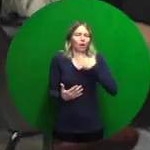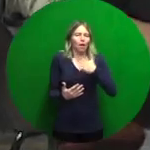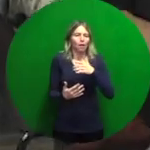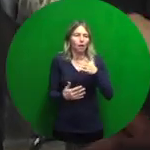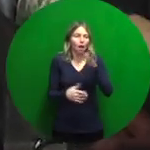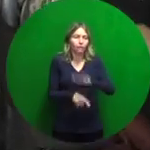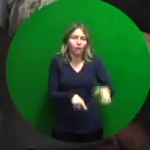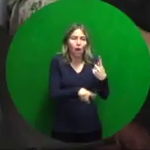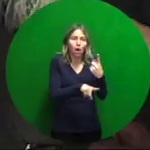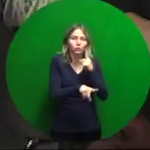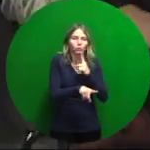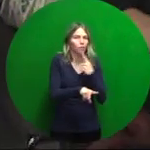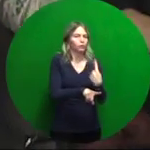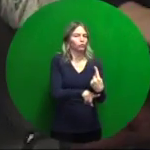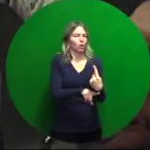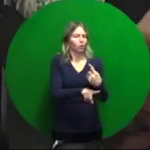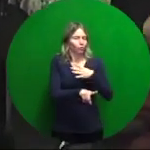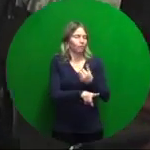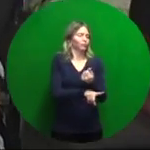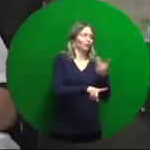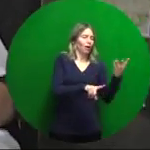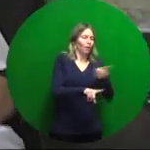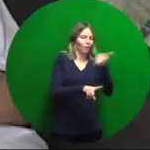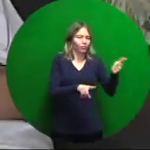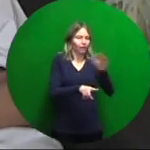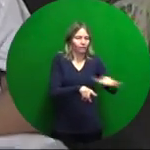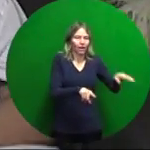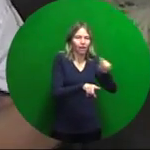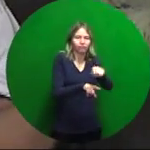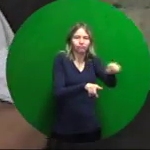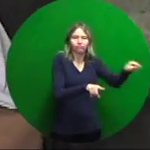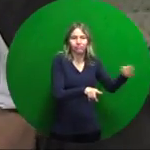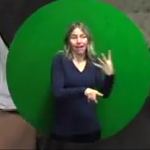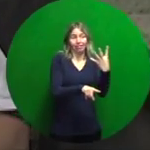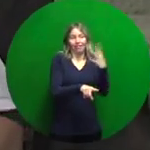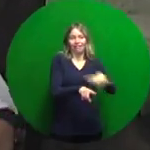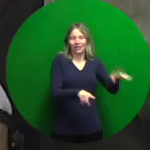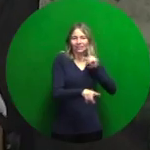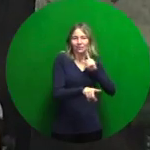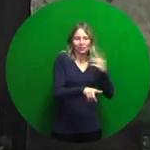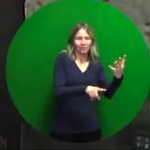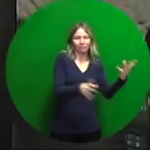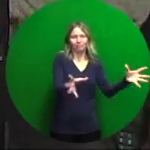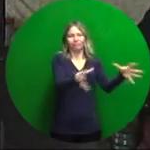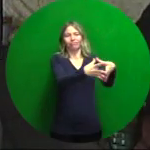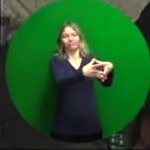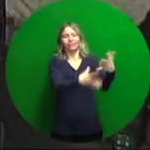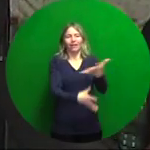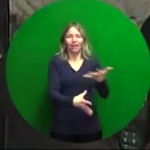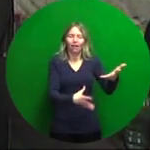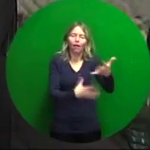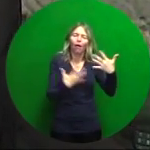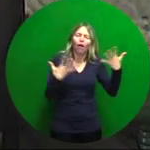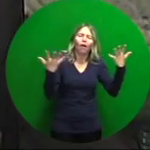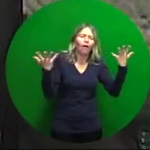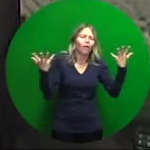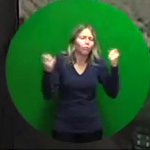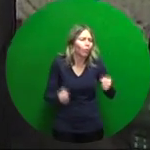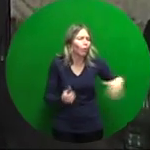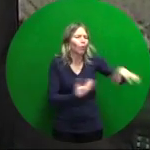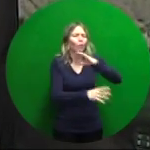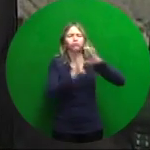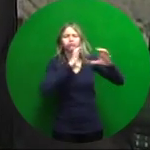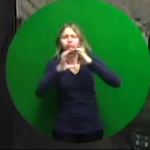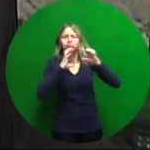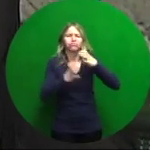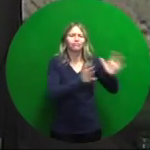deaf, because the other siblings who are the other four are deaf. They can really communicate with each other, and even